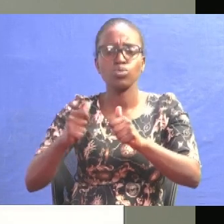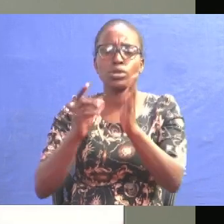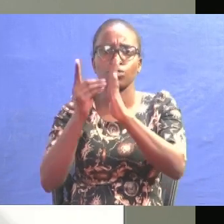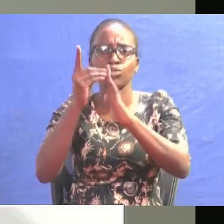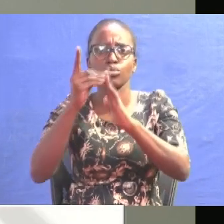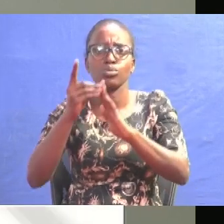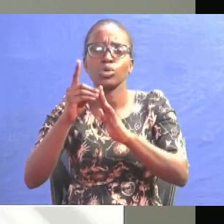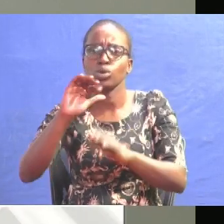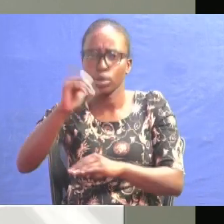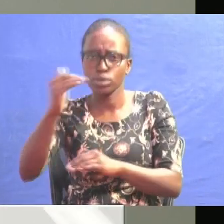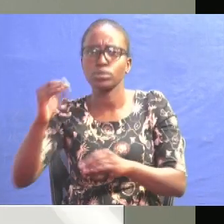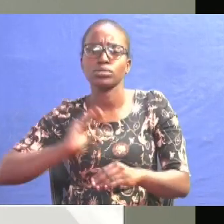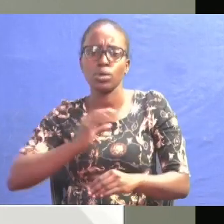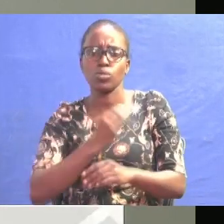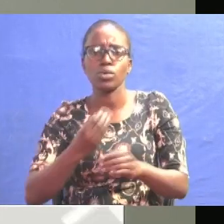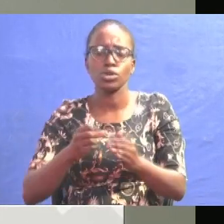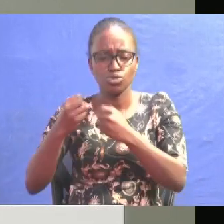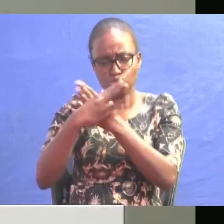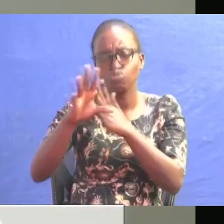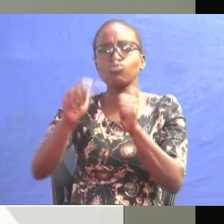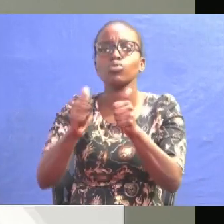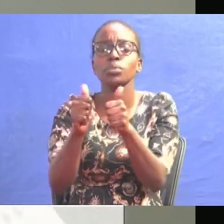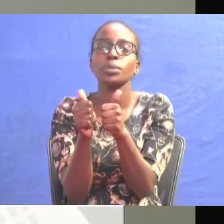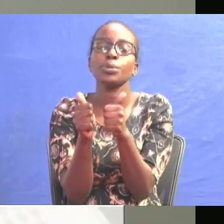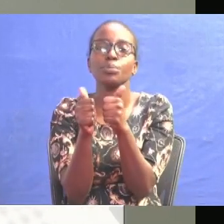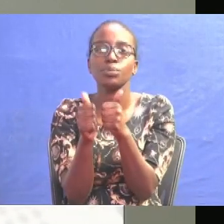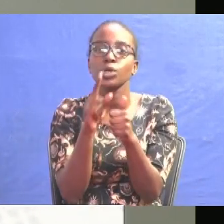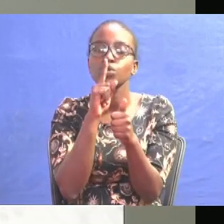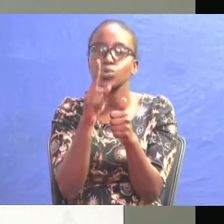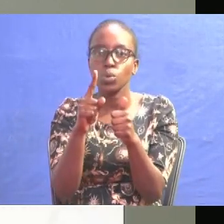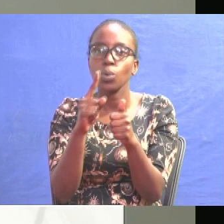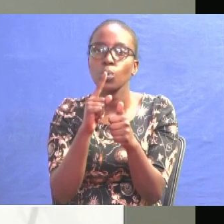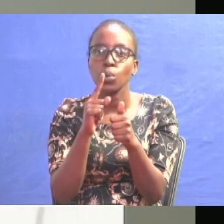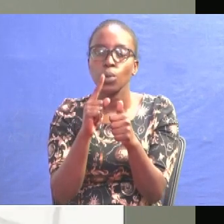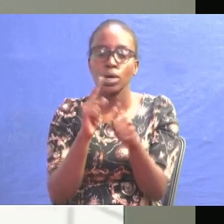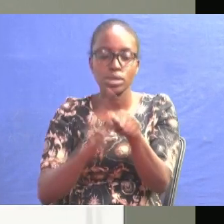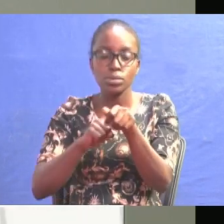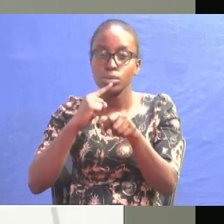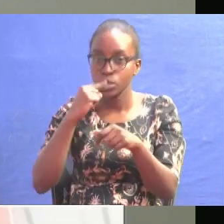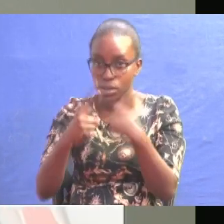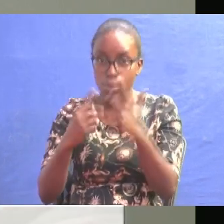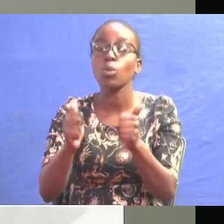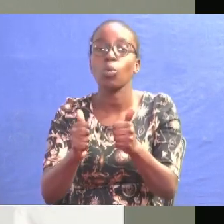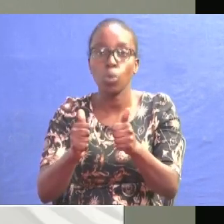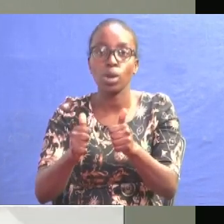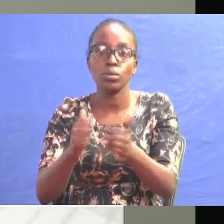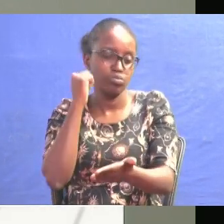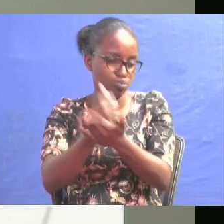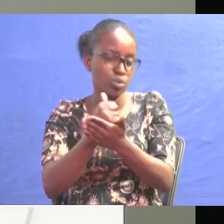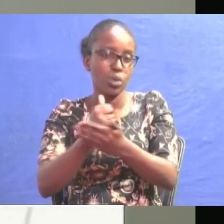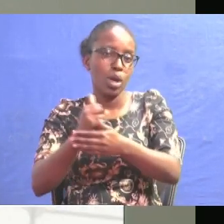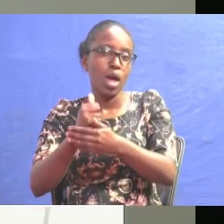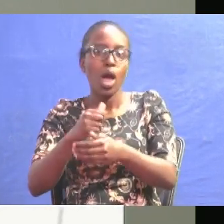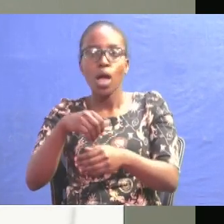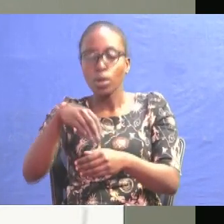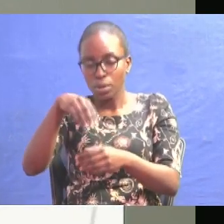has also bring transparency. So by saying that, what will propel right Honorable Raila Amolo Odinga into the